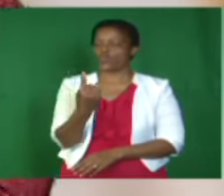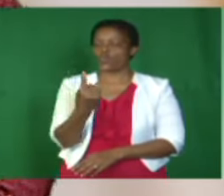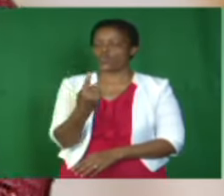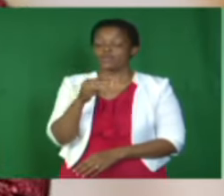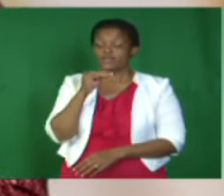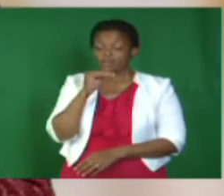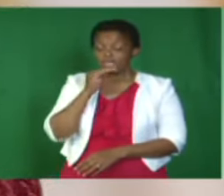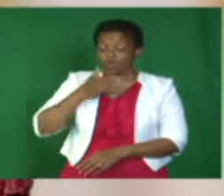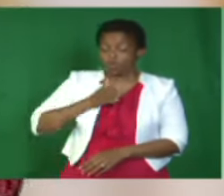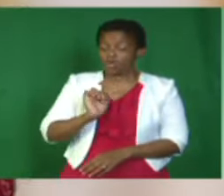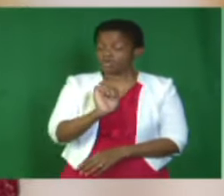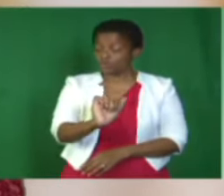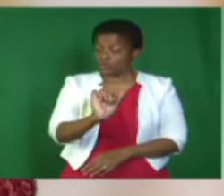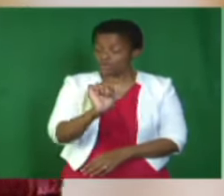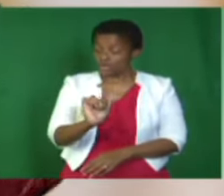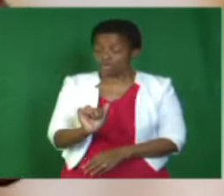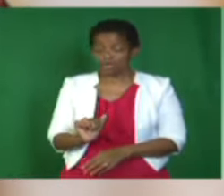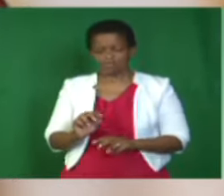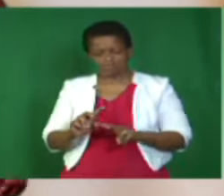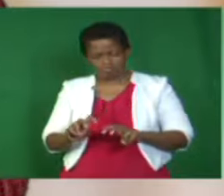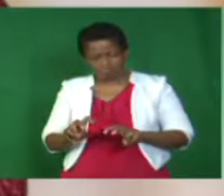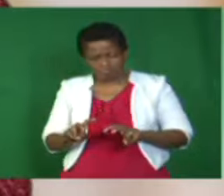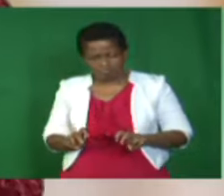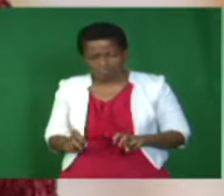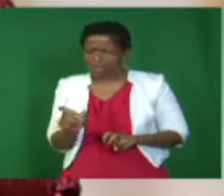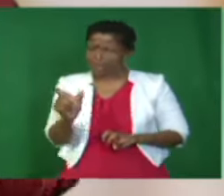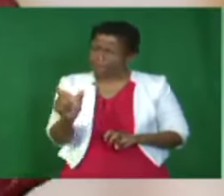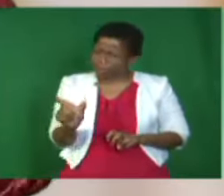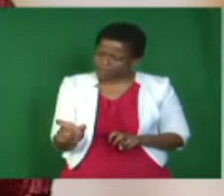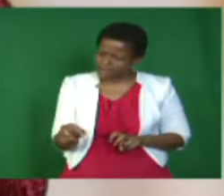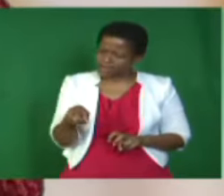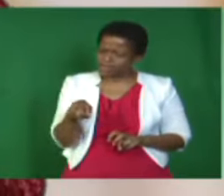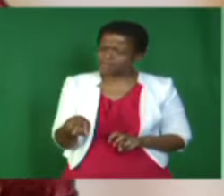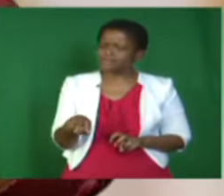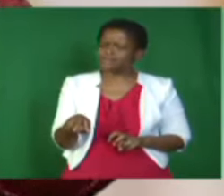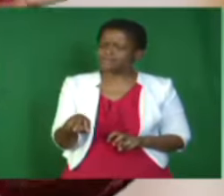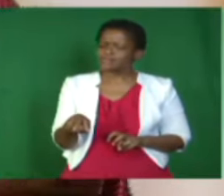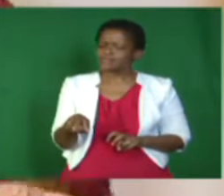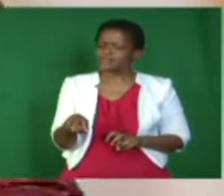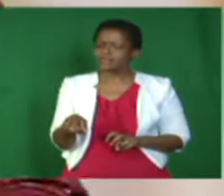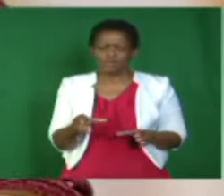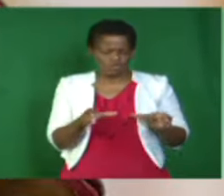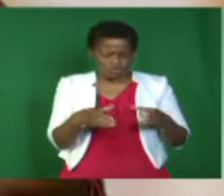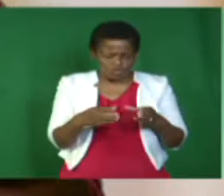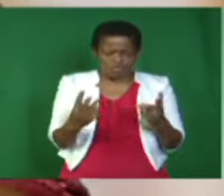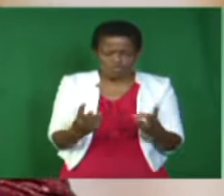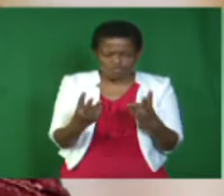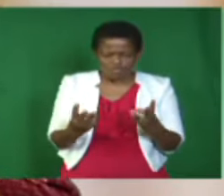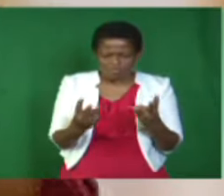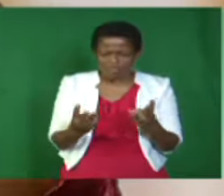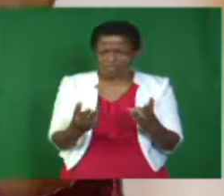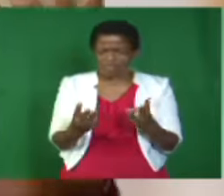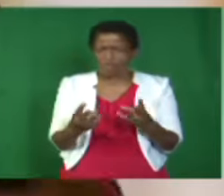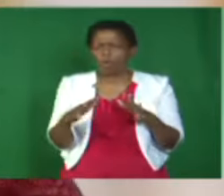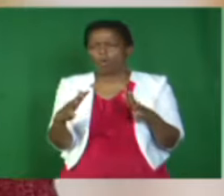find information that will point you to an individual, for you to name an individual, a group of people, or even